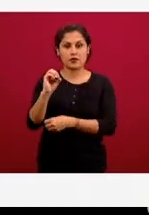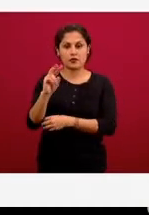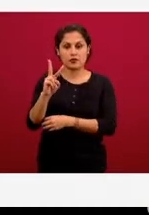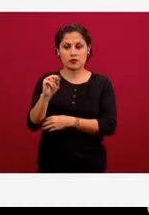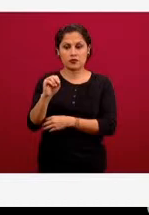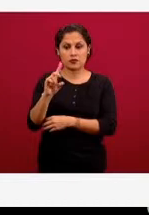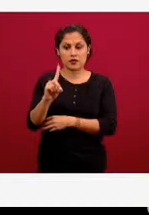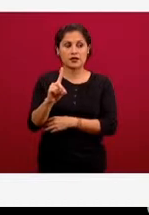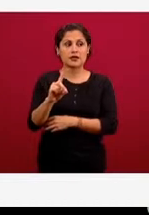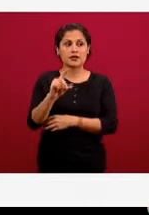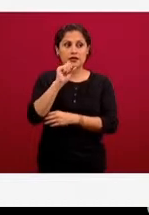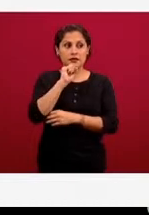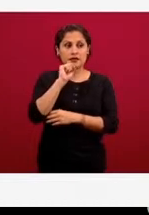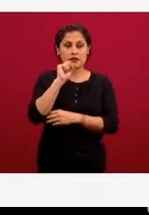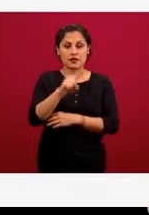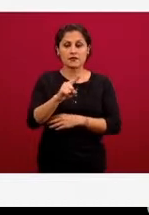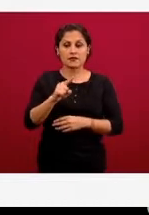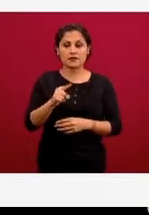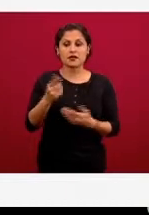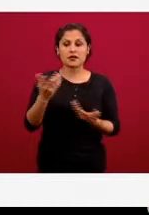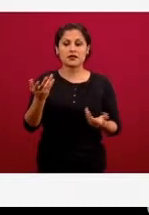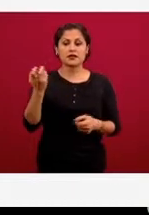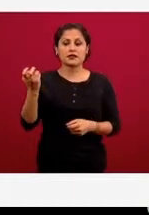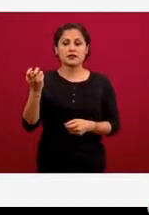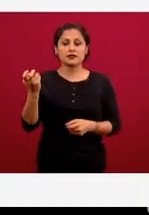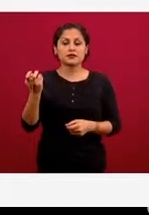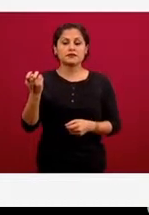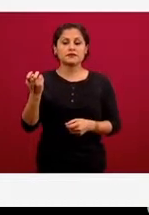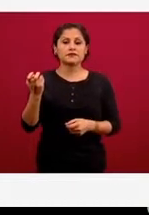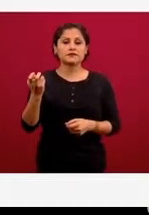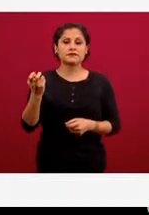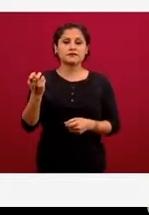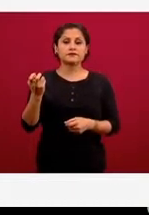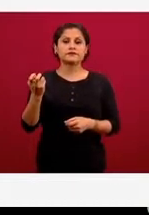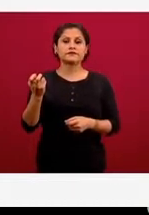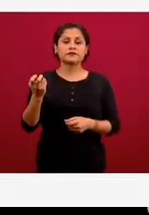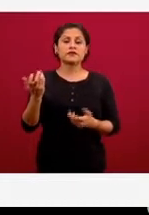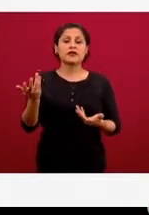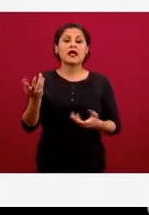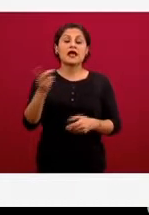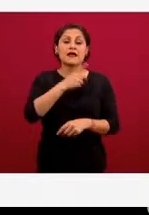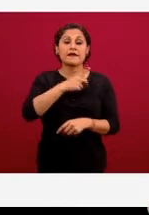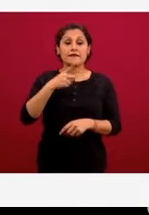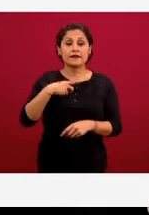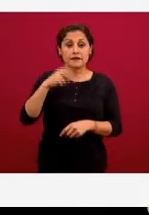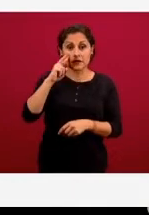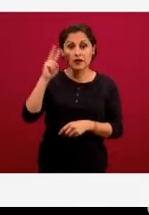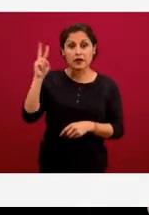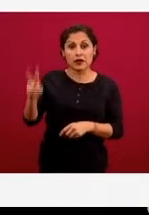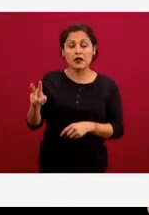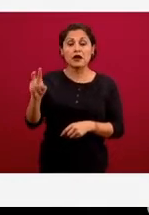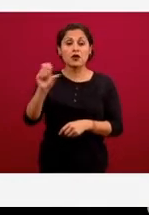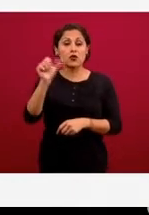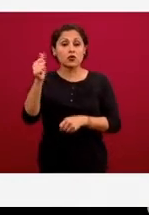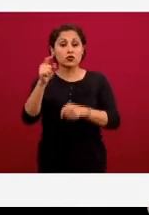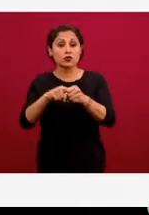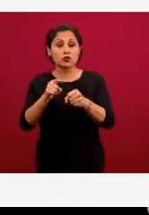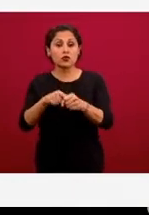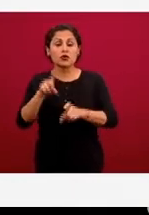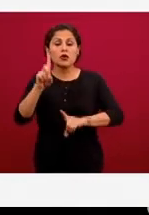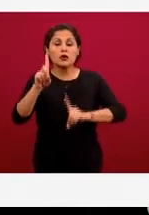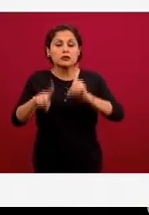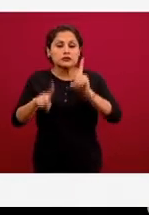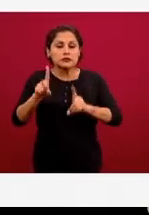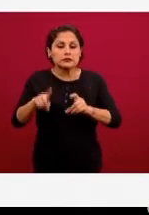say, at the cutoff time for the database information, we didn't have